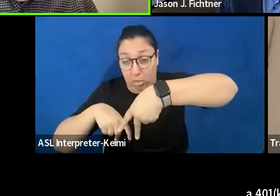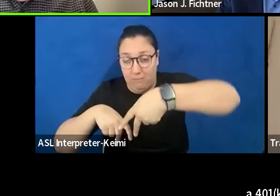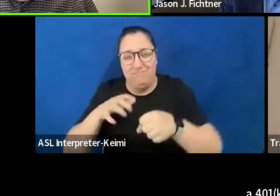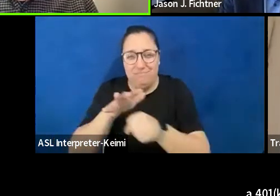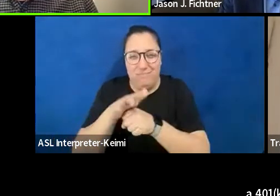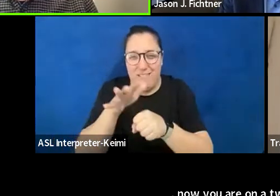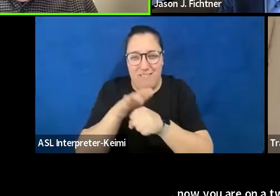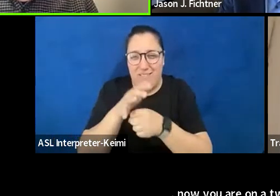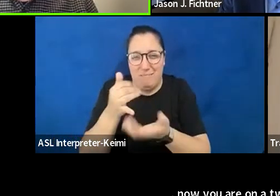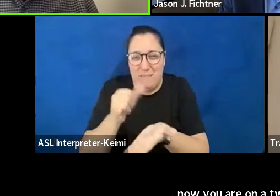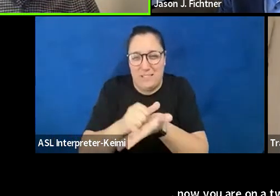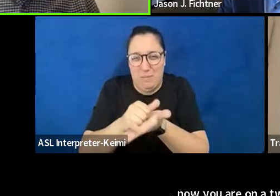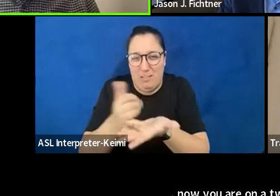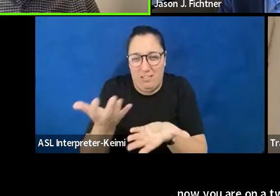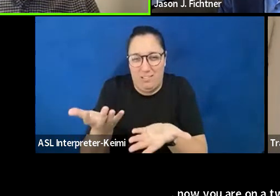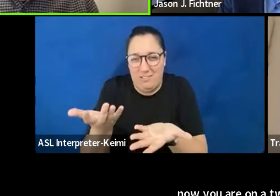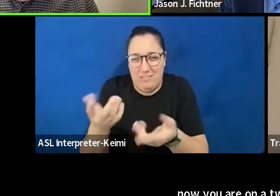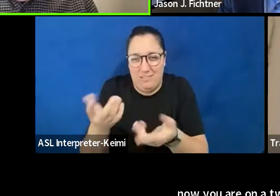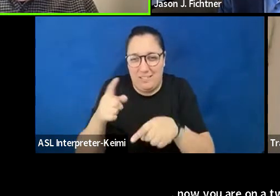recommended.